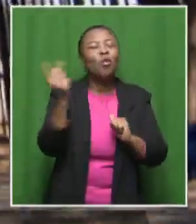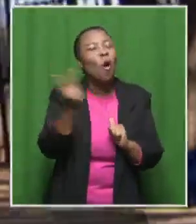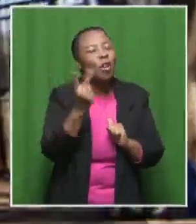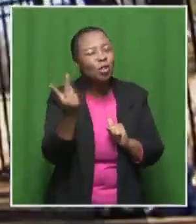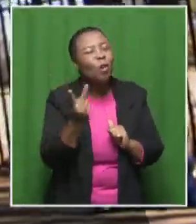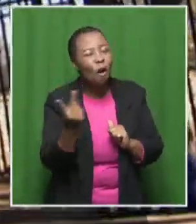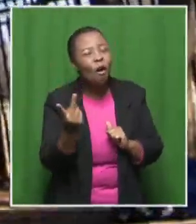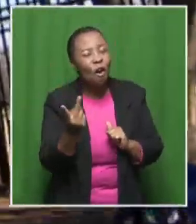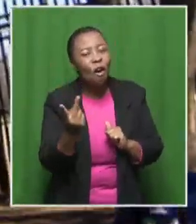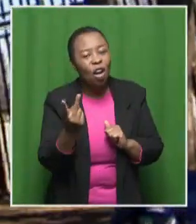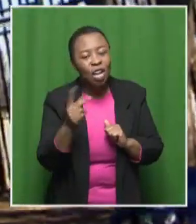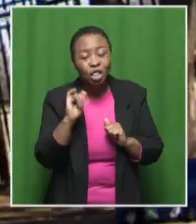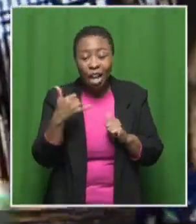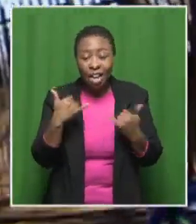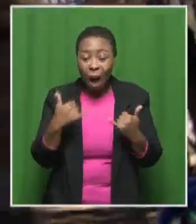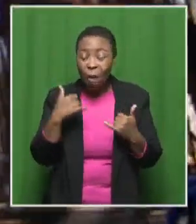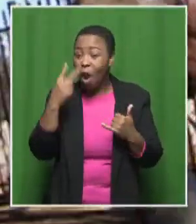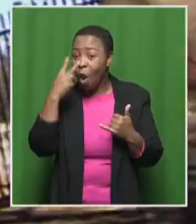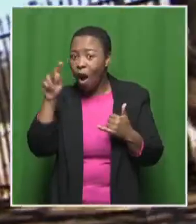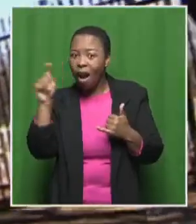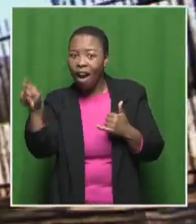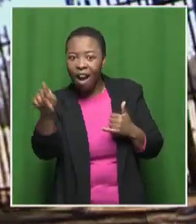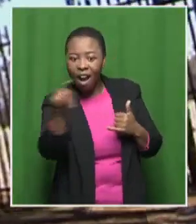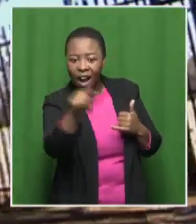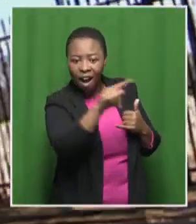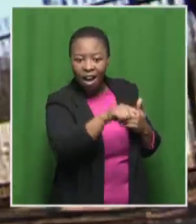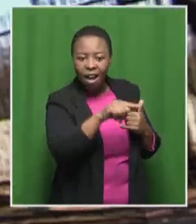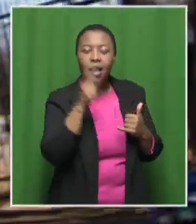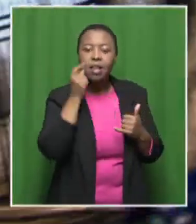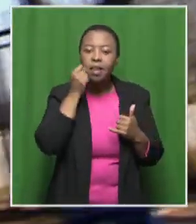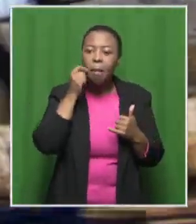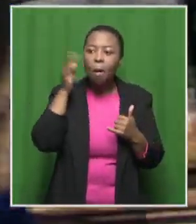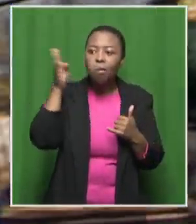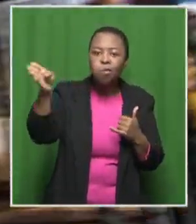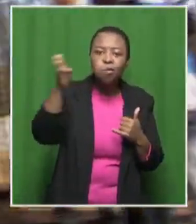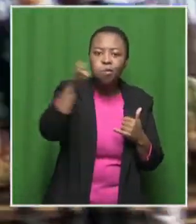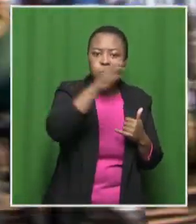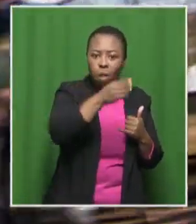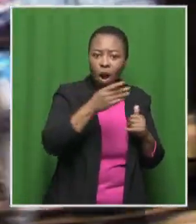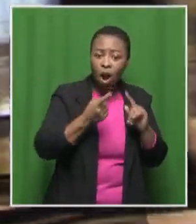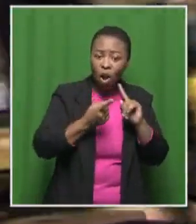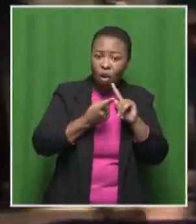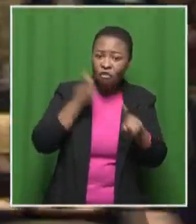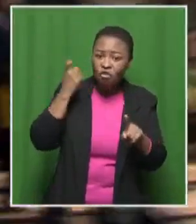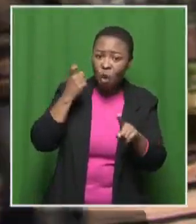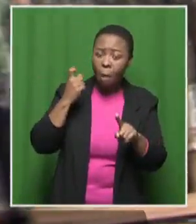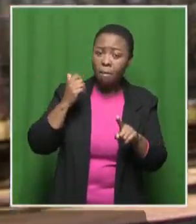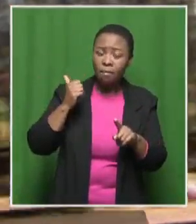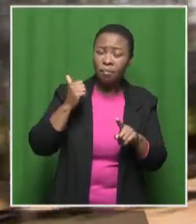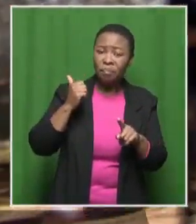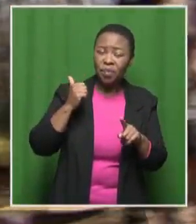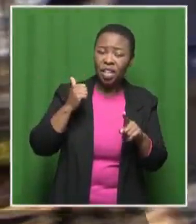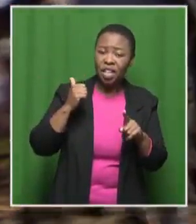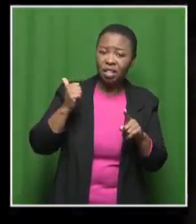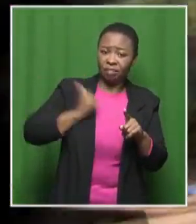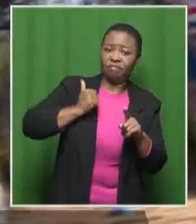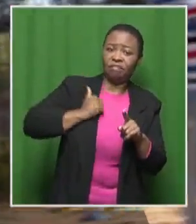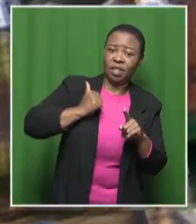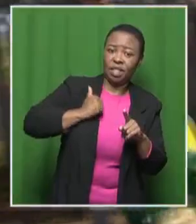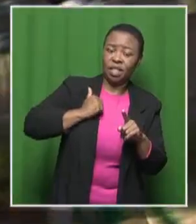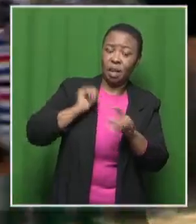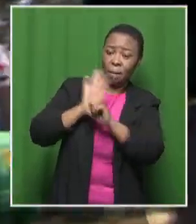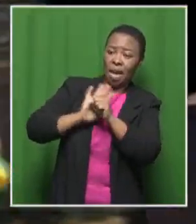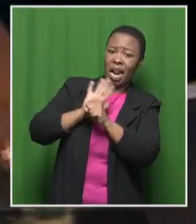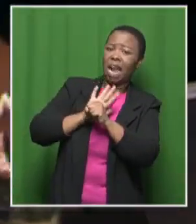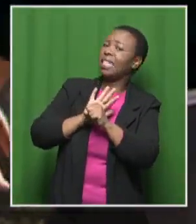to this. If you look around, you will see all those guys are standing there. They are not coming from fortunate backgrounds. They had to start here